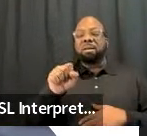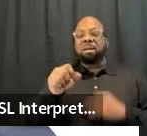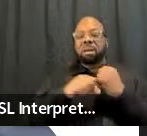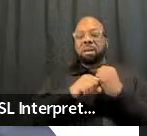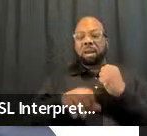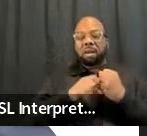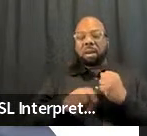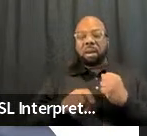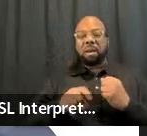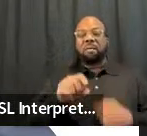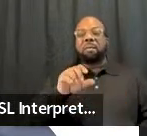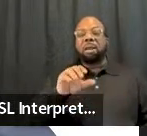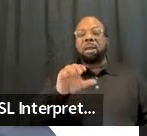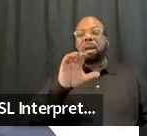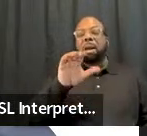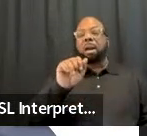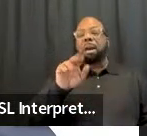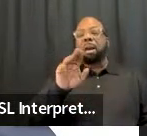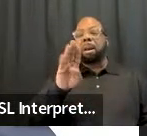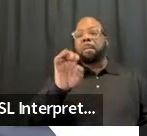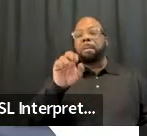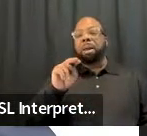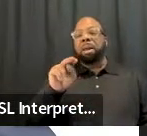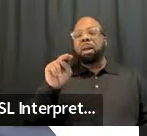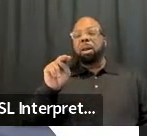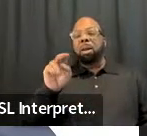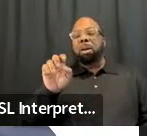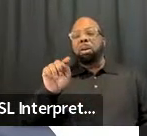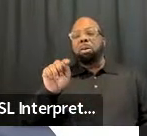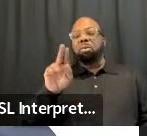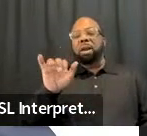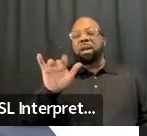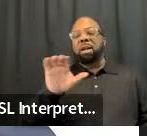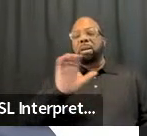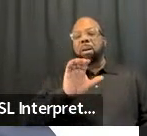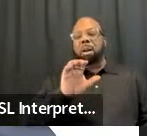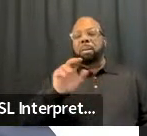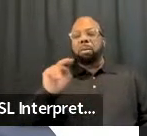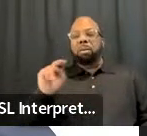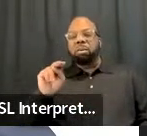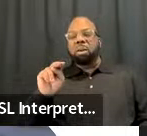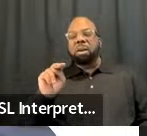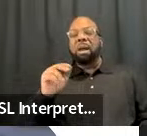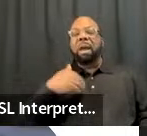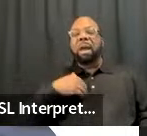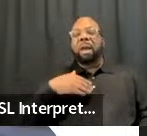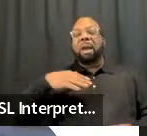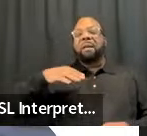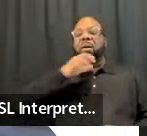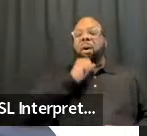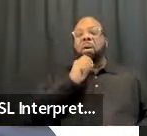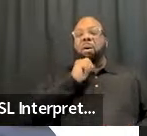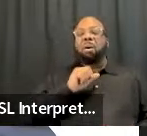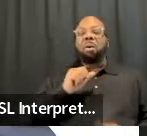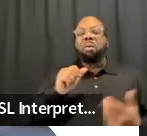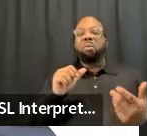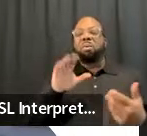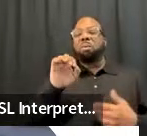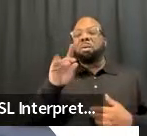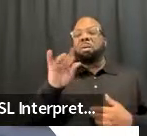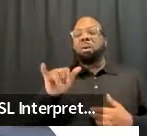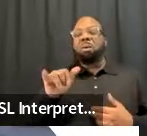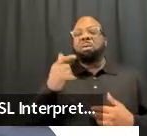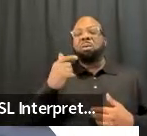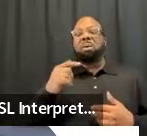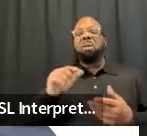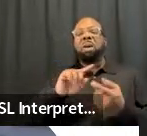2 initiatives in this campaign seek to modernize outdated zoning codes that are holding us back as we recover from the pandemic and